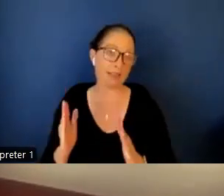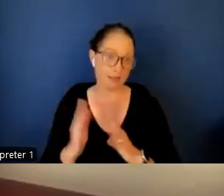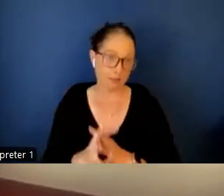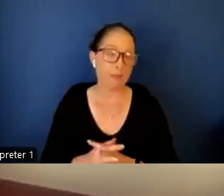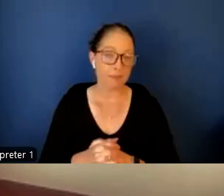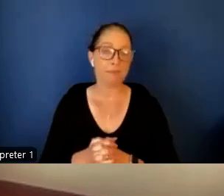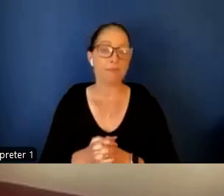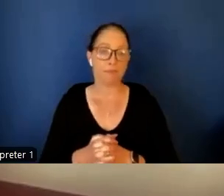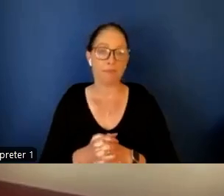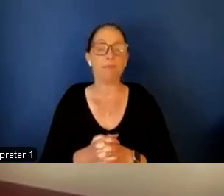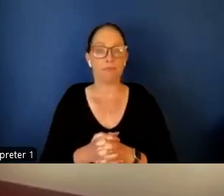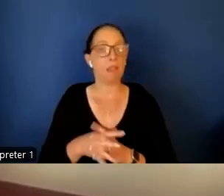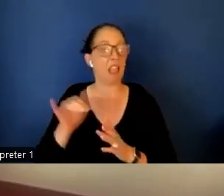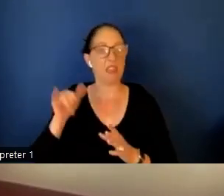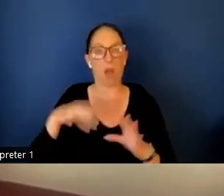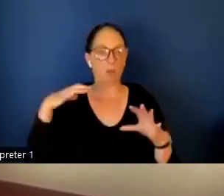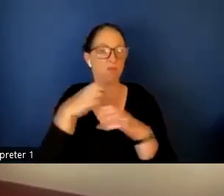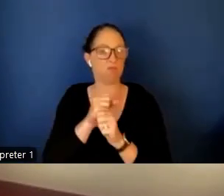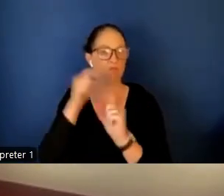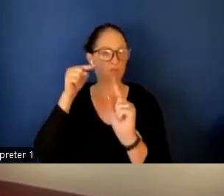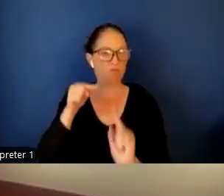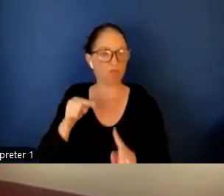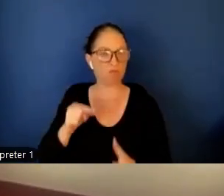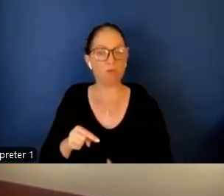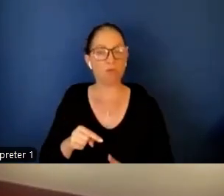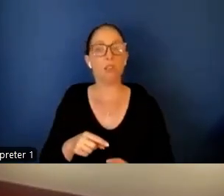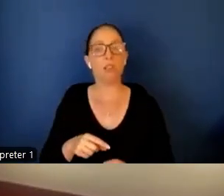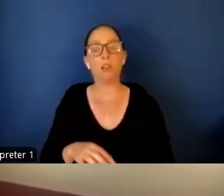And that was the main thing. And